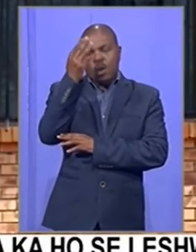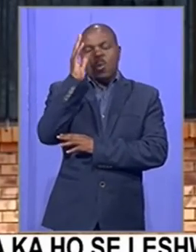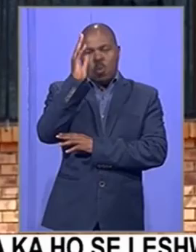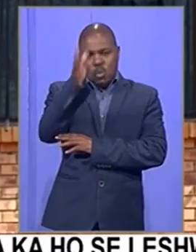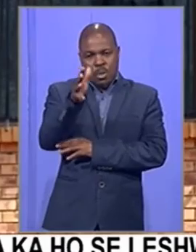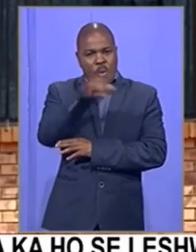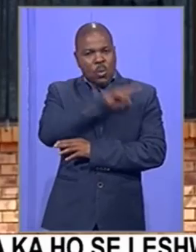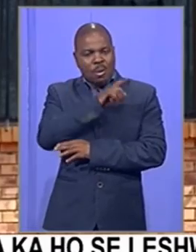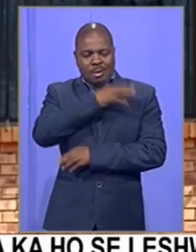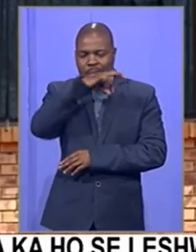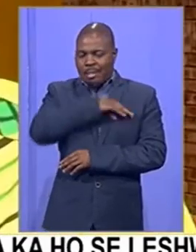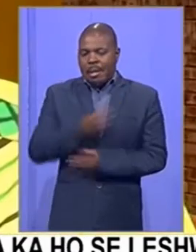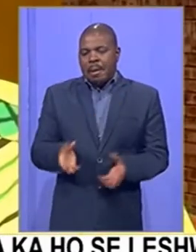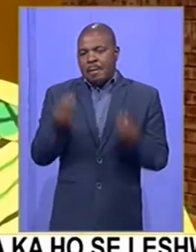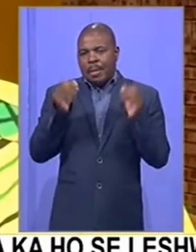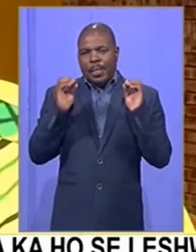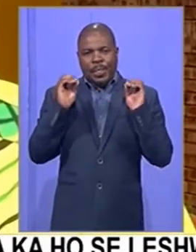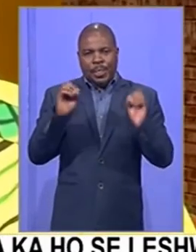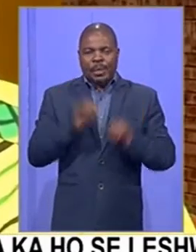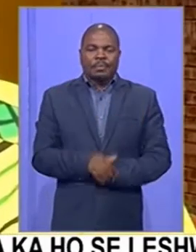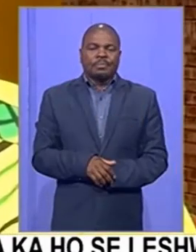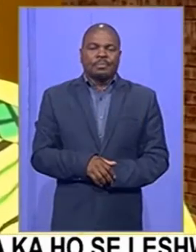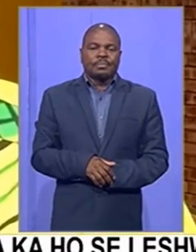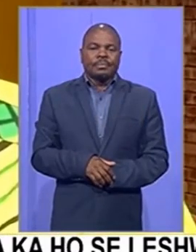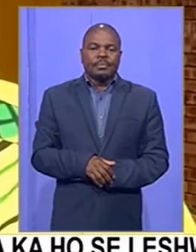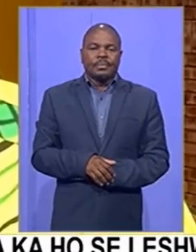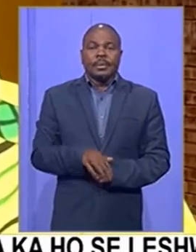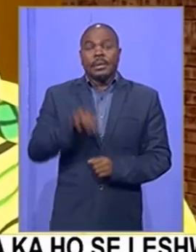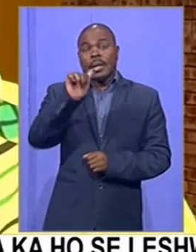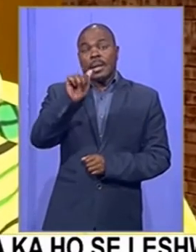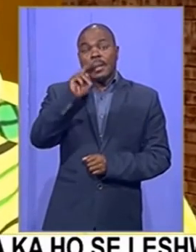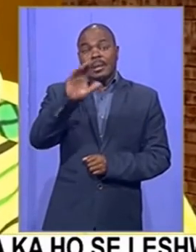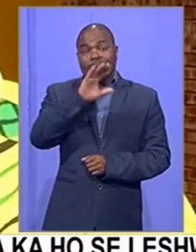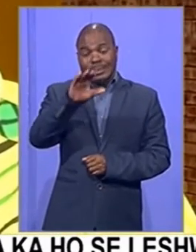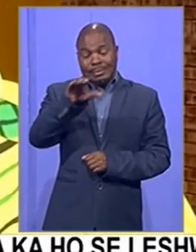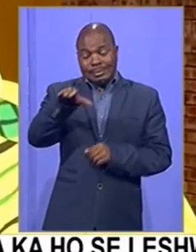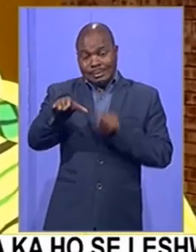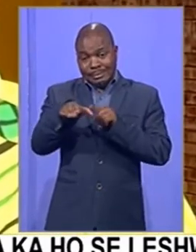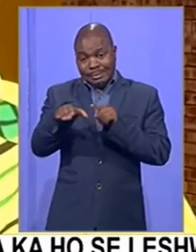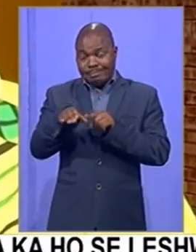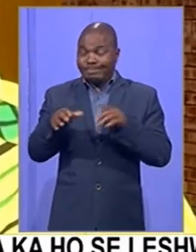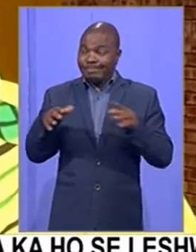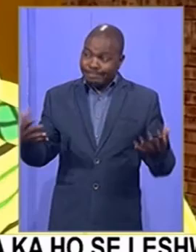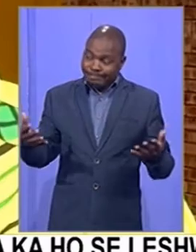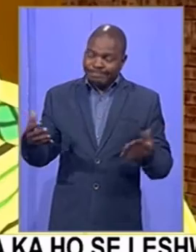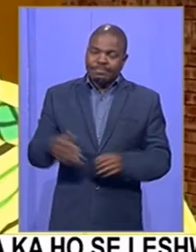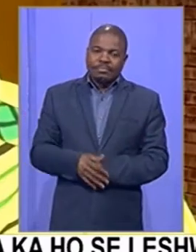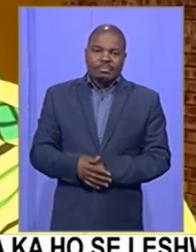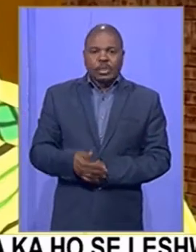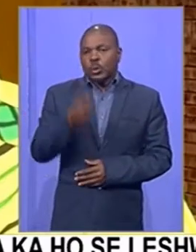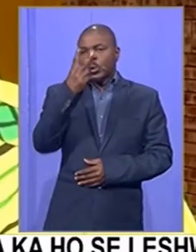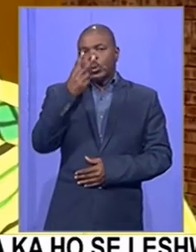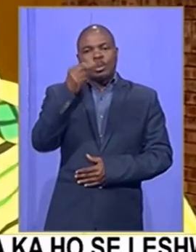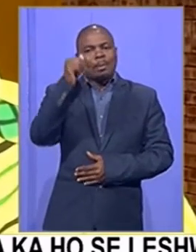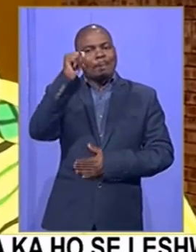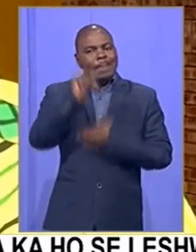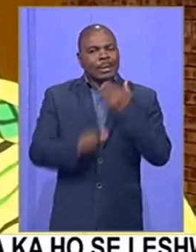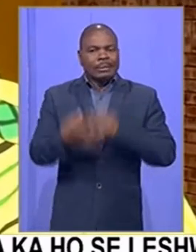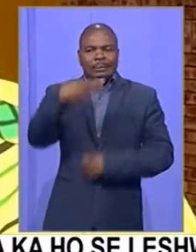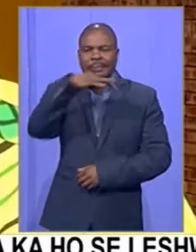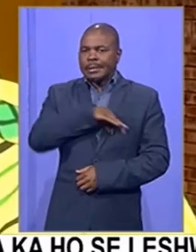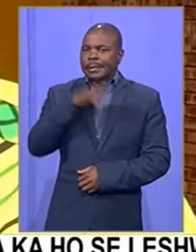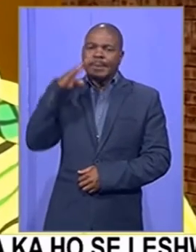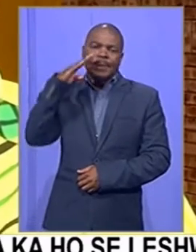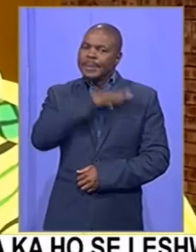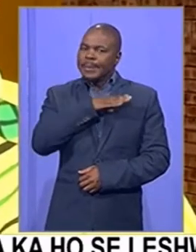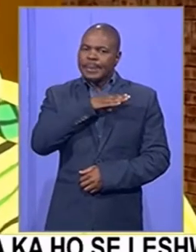se fumane meputso ya bona. Mo ANC re temogela go sa patelwe dikgwedi tse pedi ene